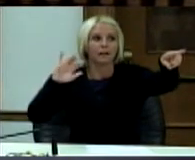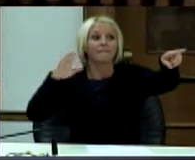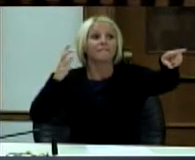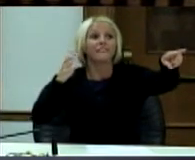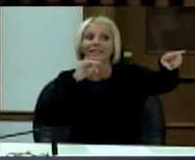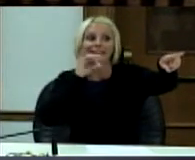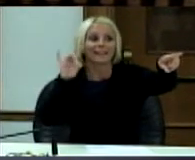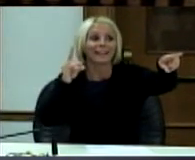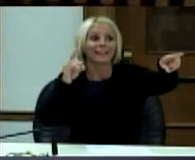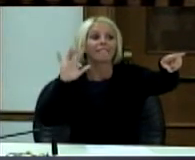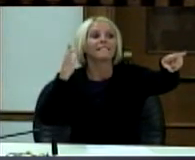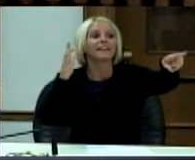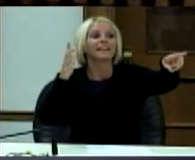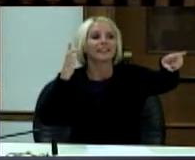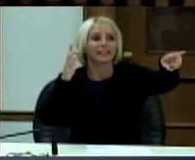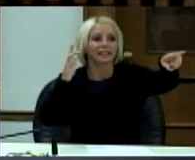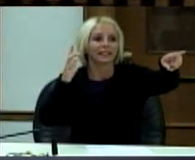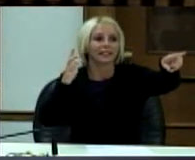5th, not Is that- November 8th. Yeah.